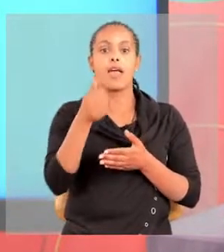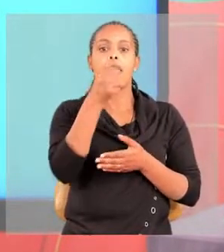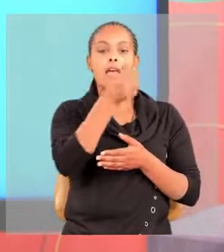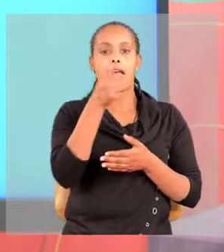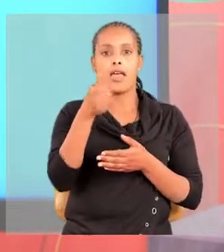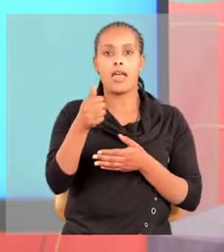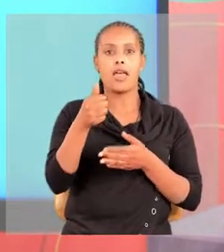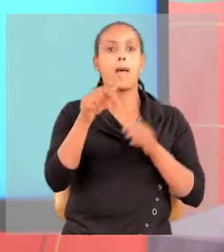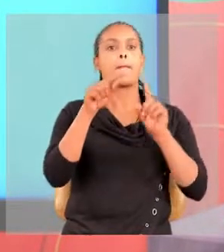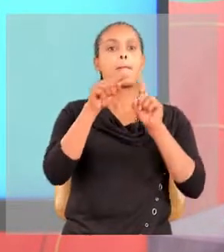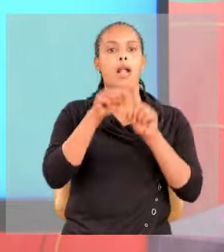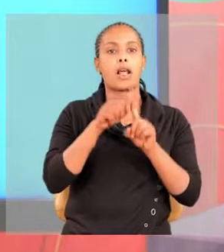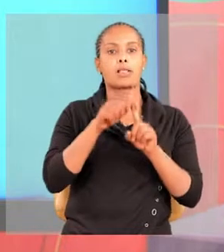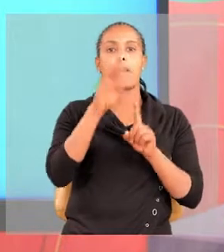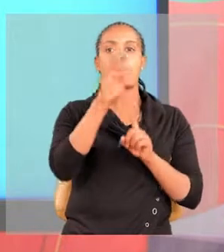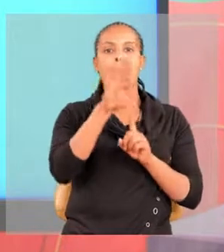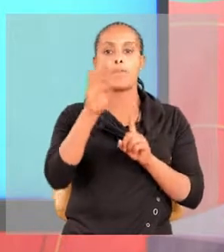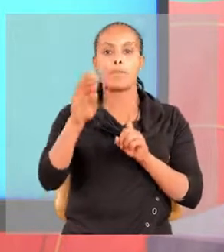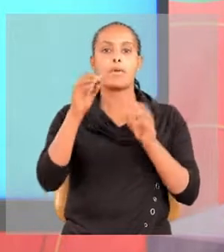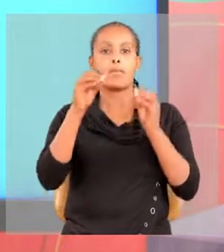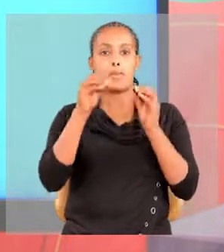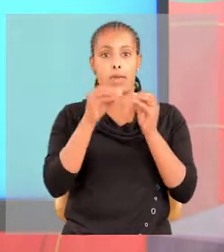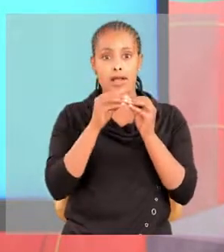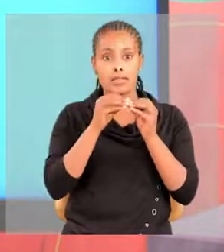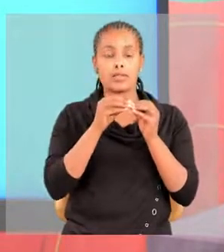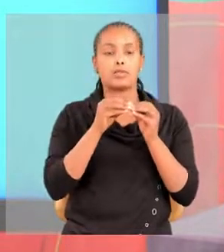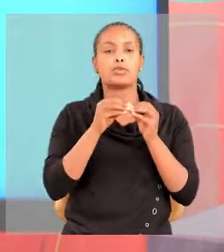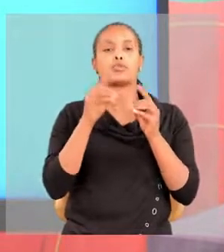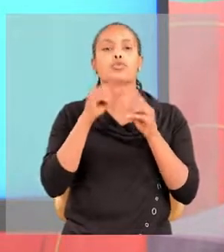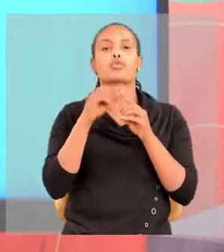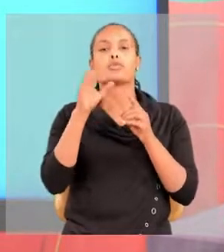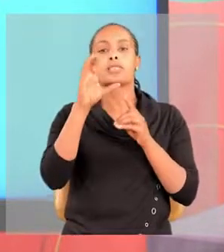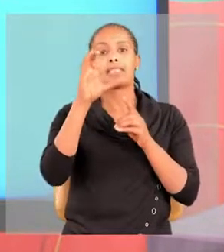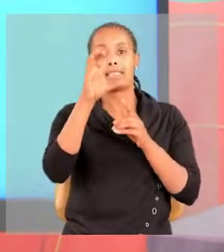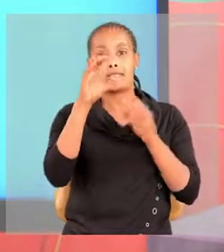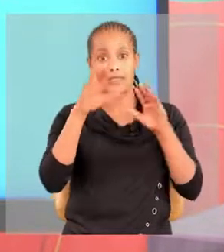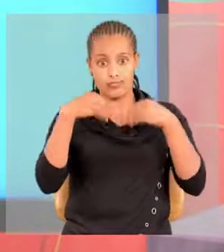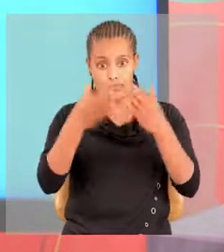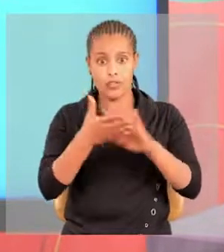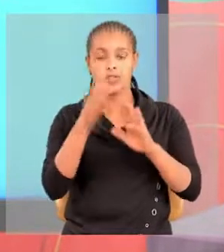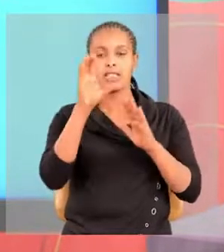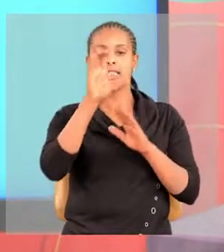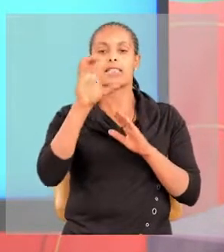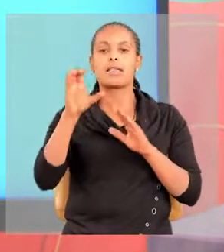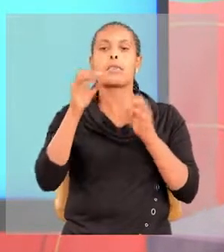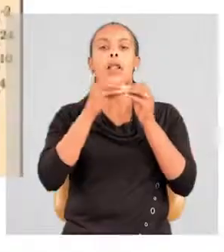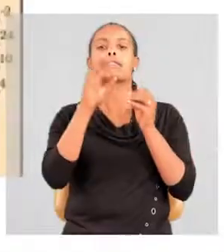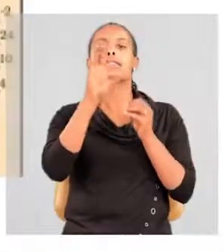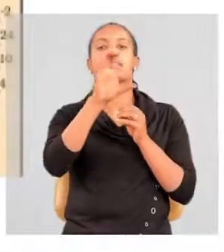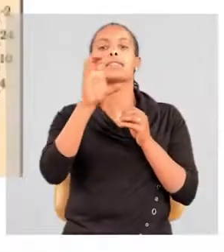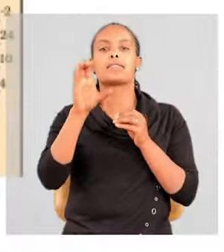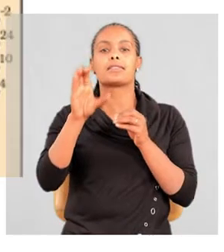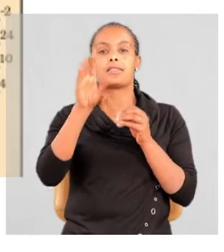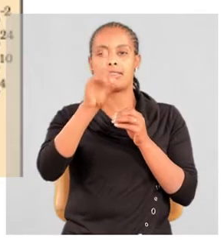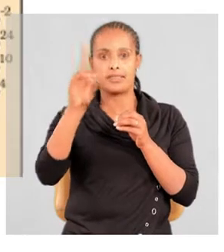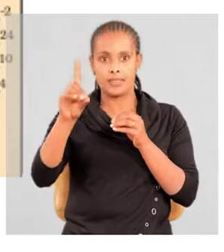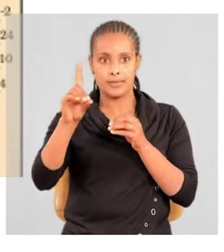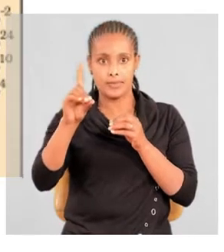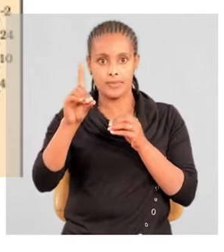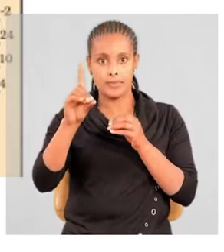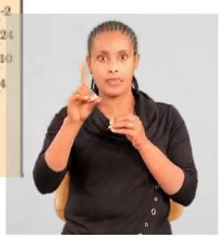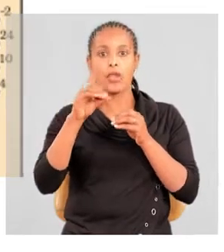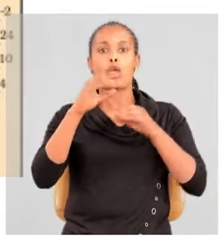A plus BB to form C plus DD, the